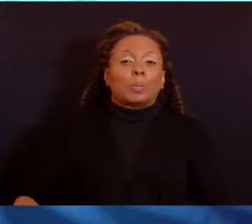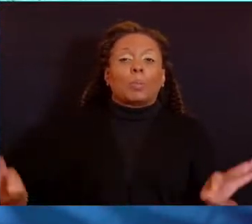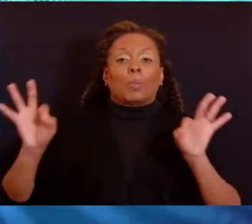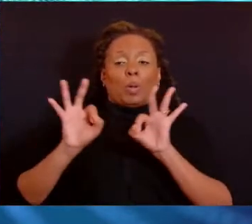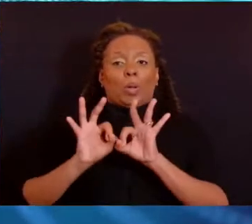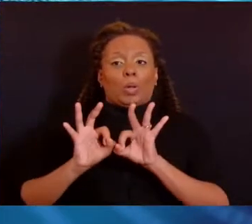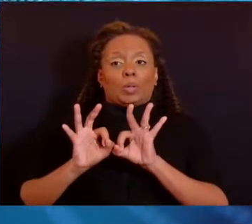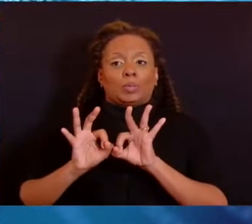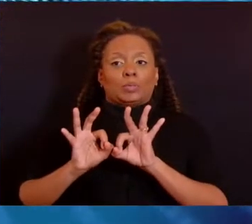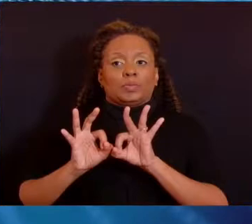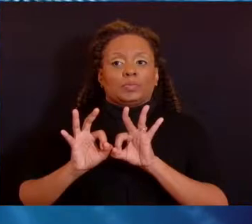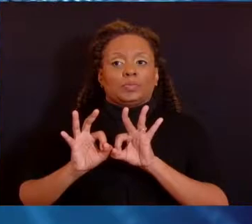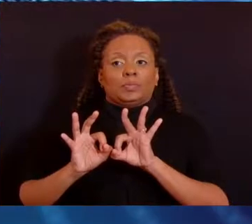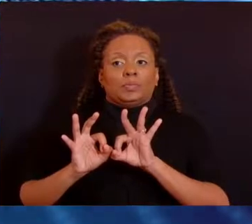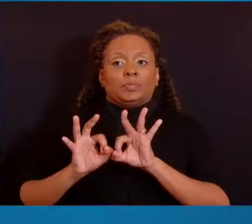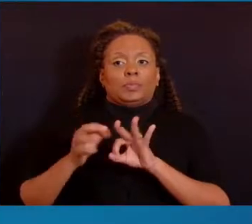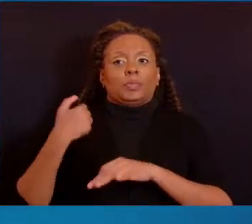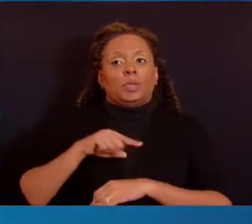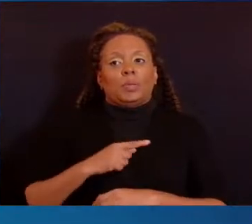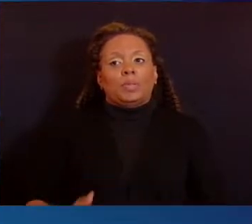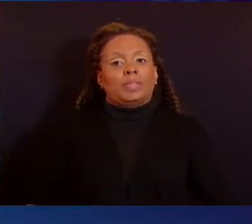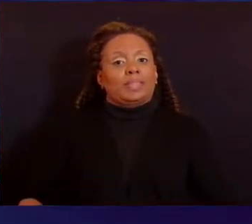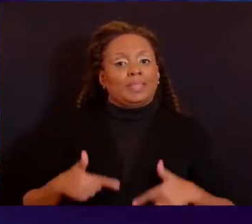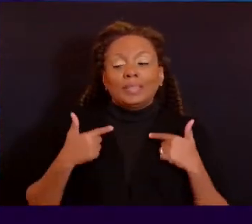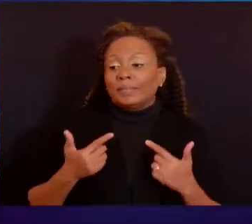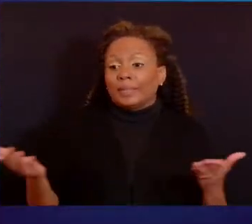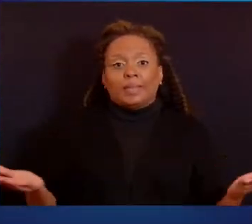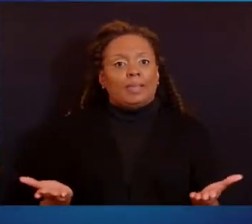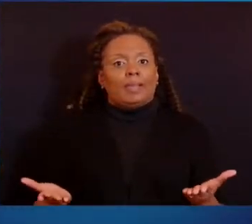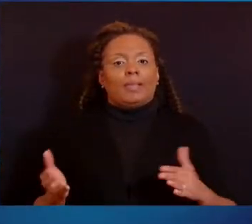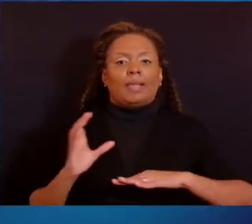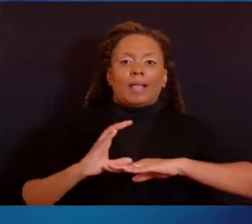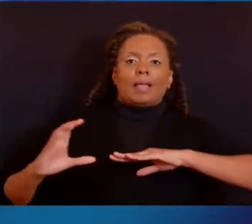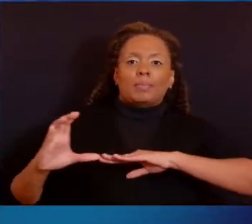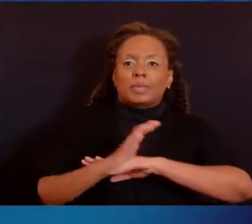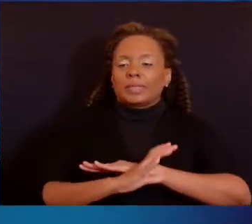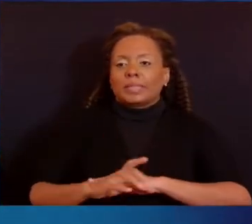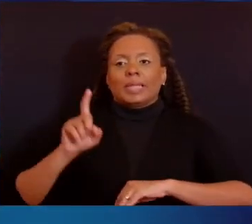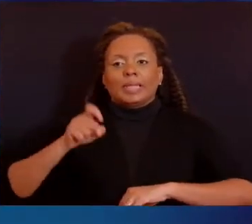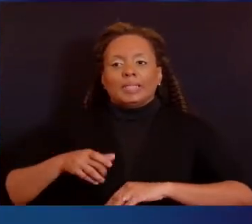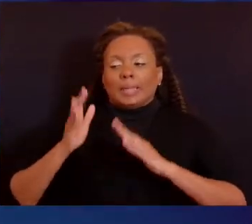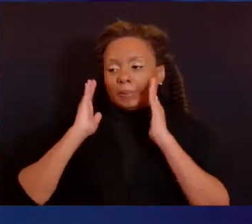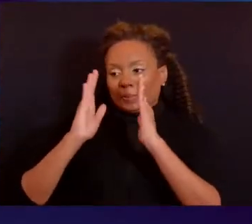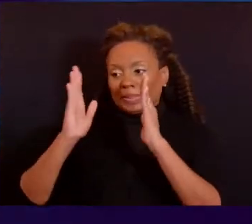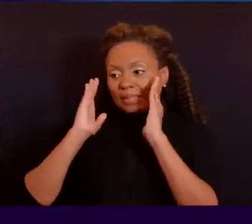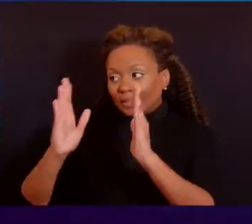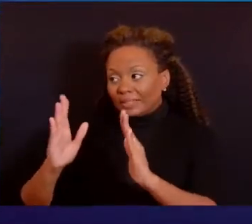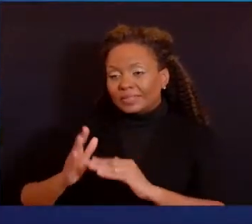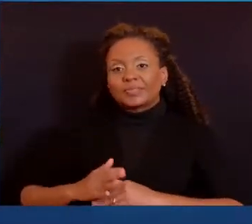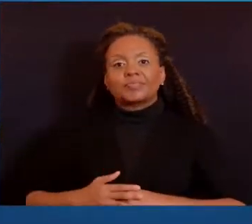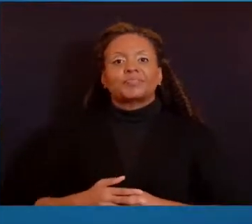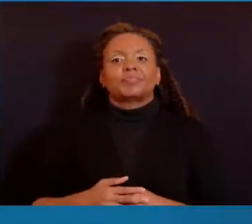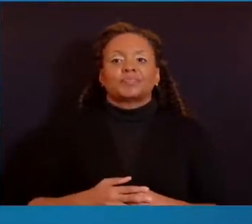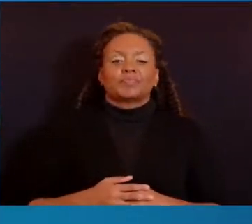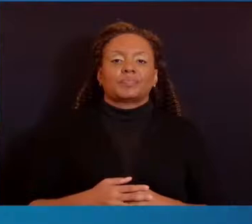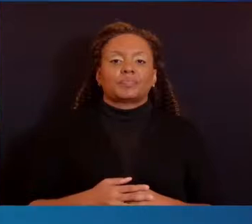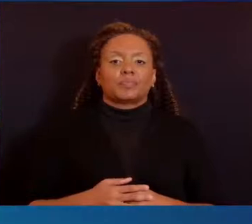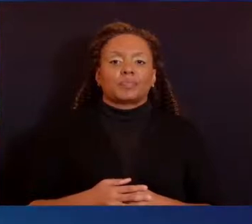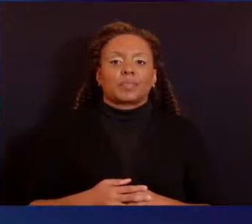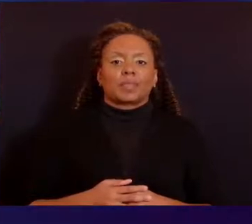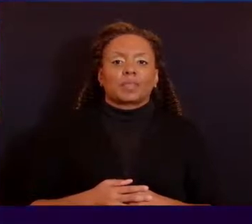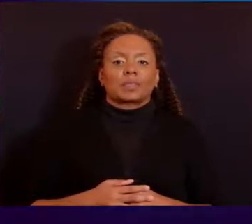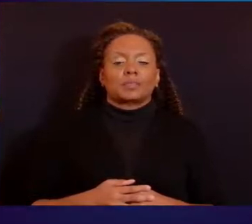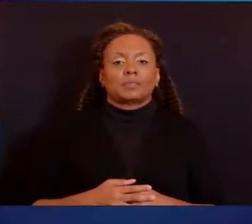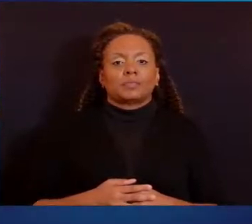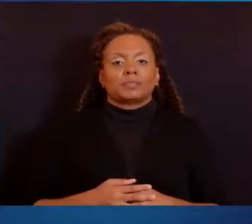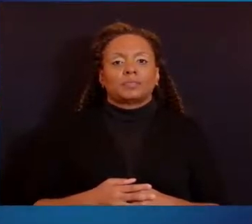all living in the tropics, in the hurricane season, pay special attention. Now, as it stands, there's no indication